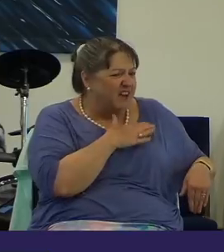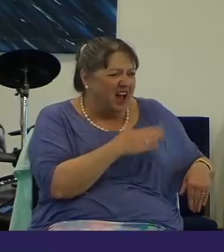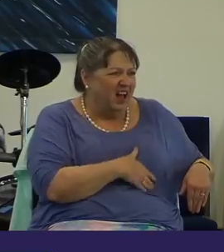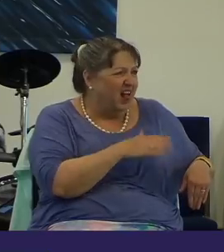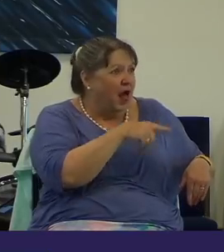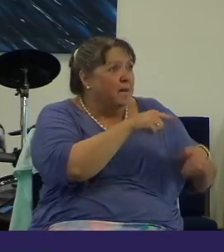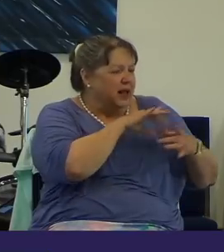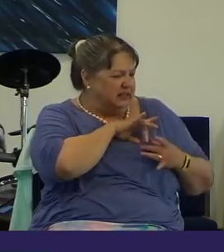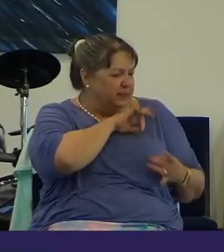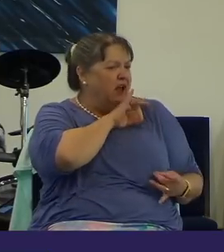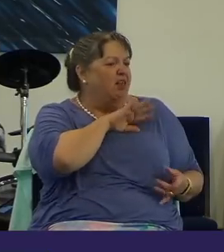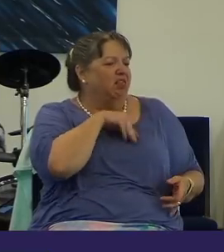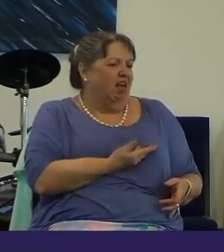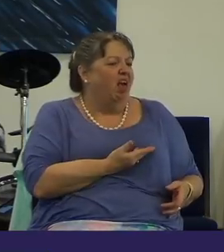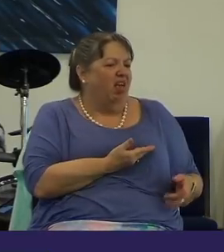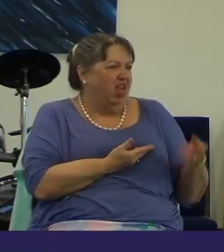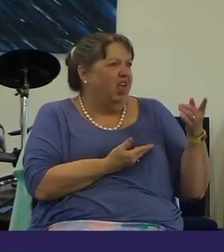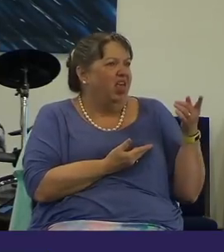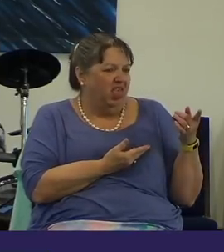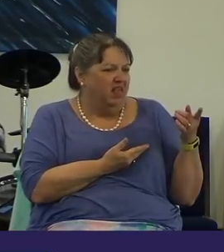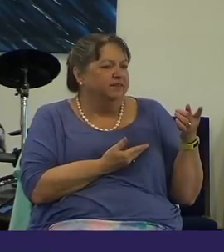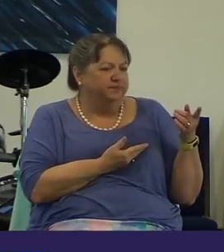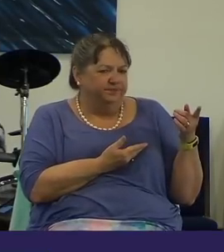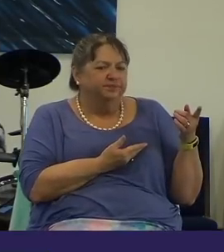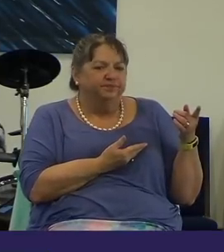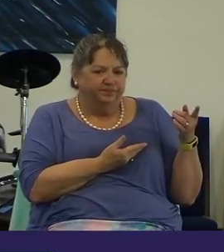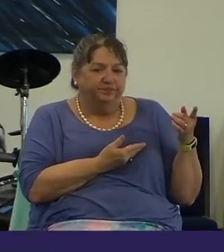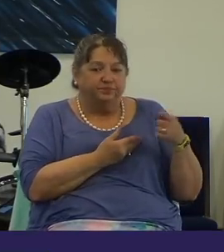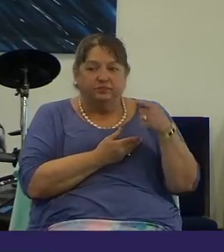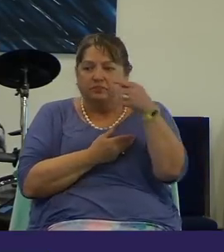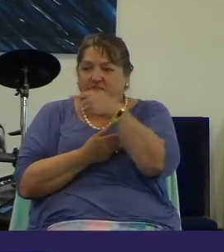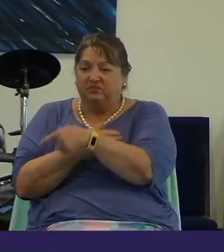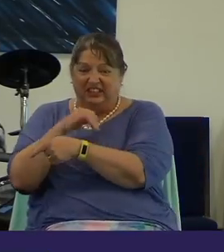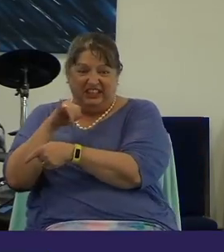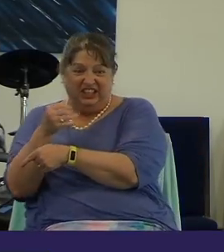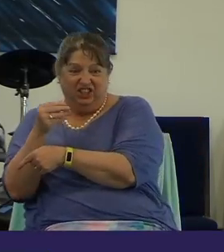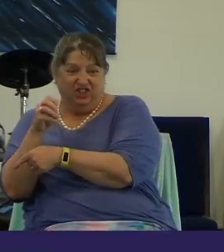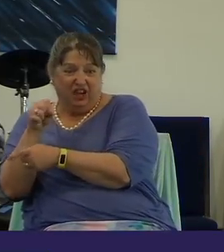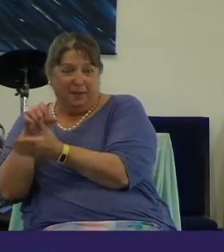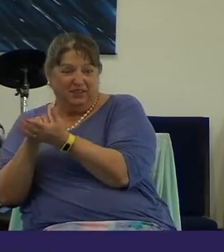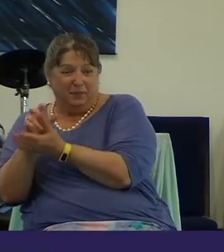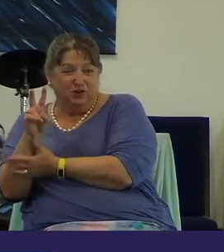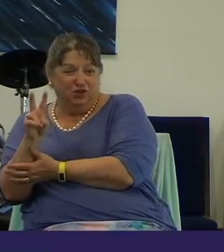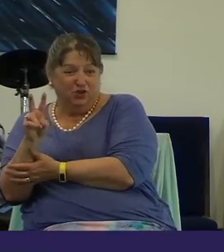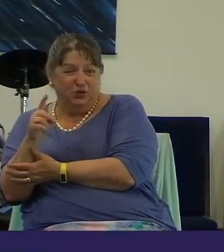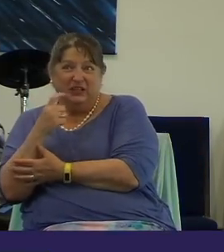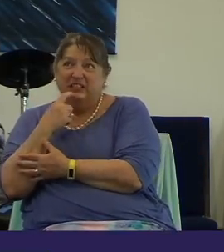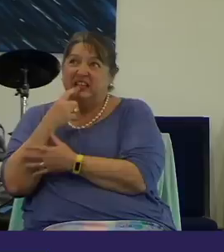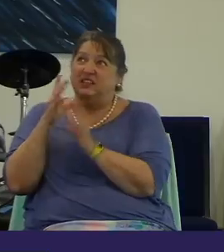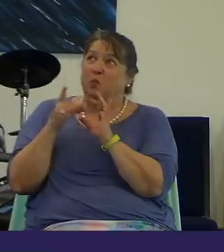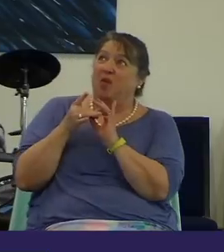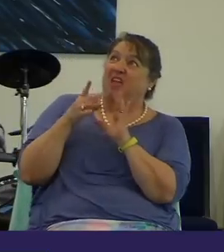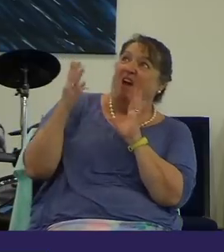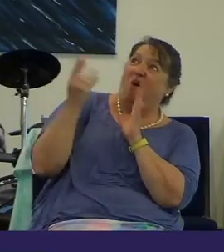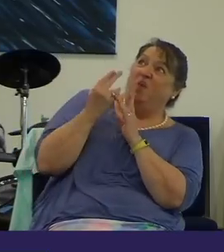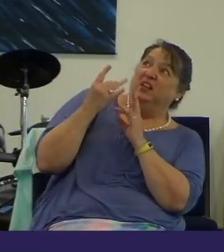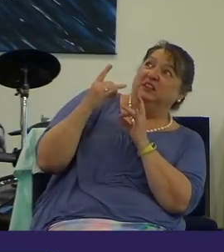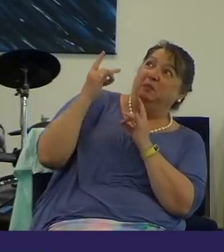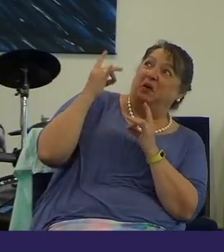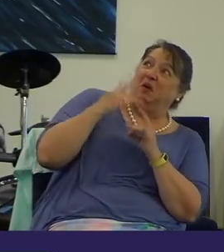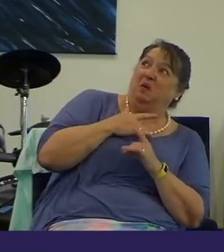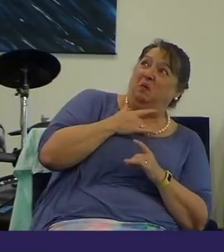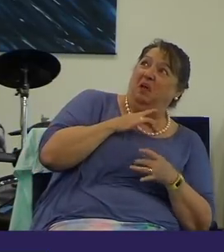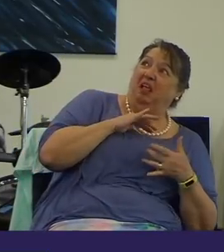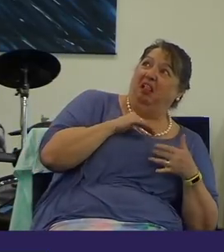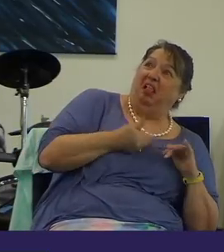died spiritually. And the Bible says in James chapter 2 that without the Spirit, we're dead. Spiritually